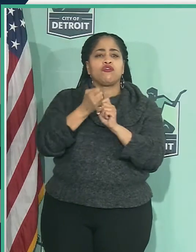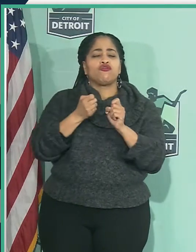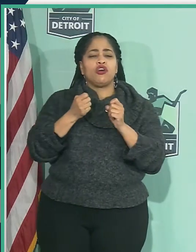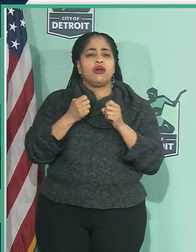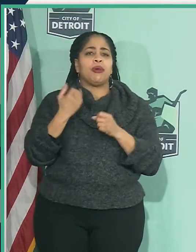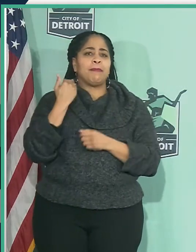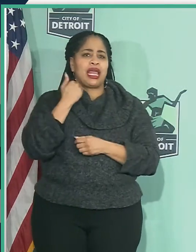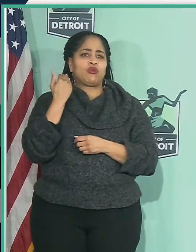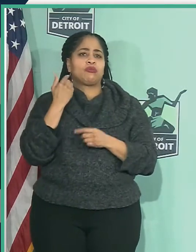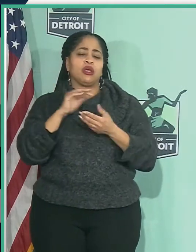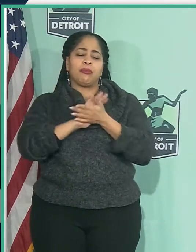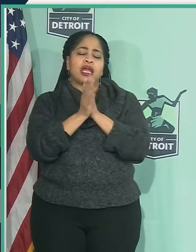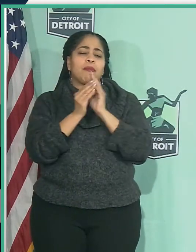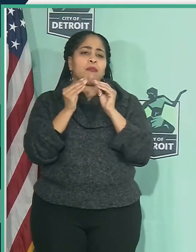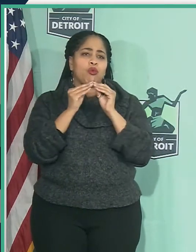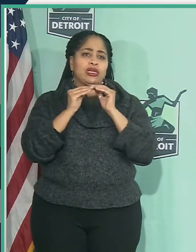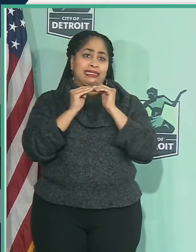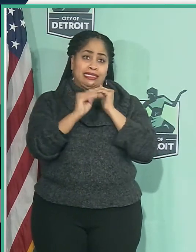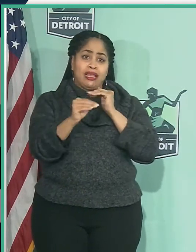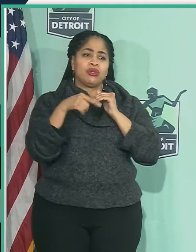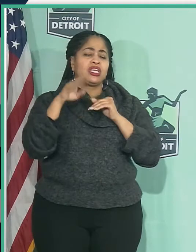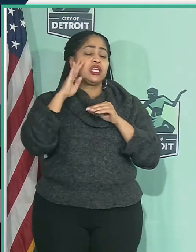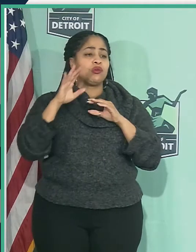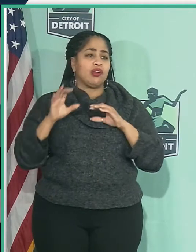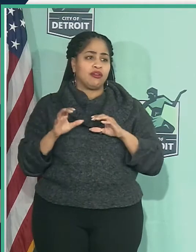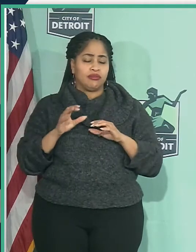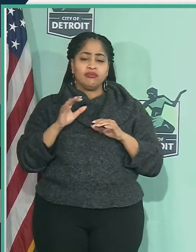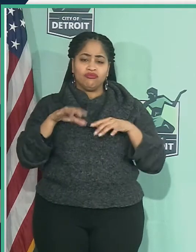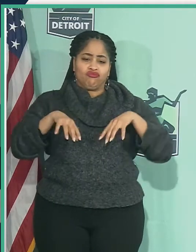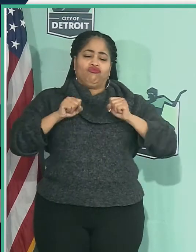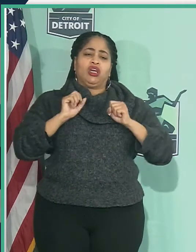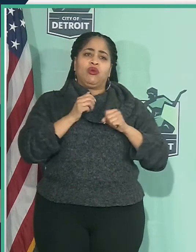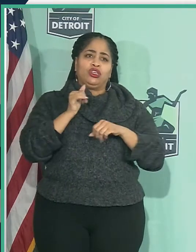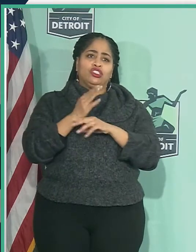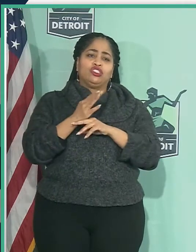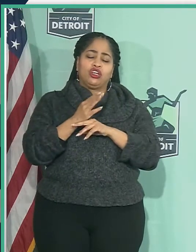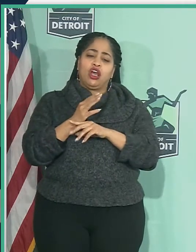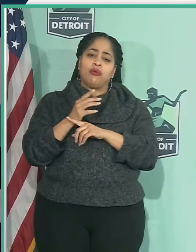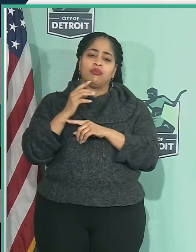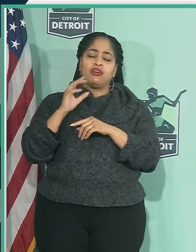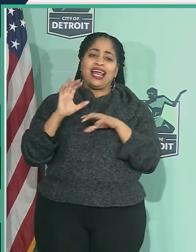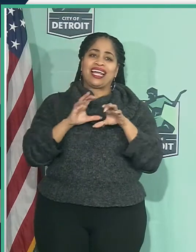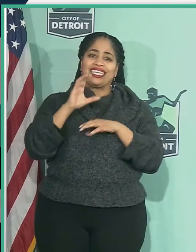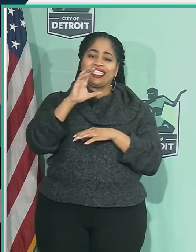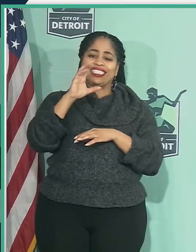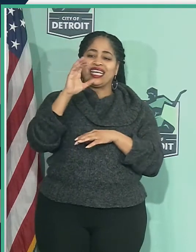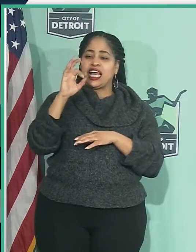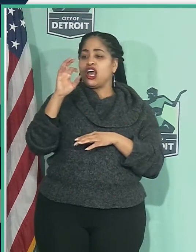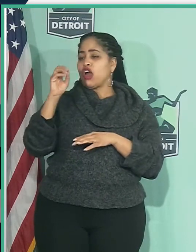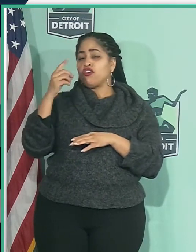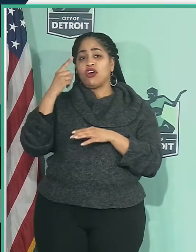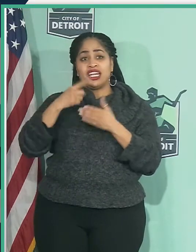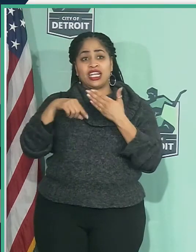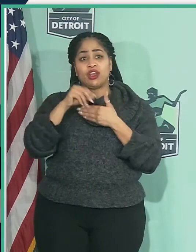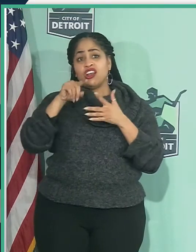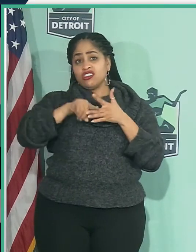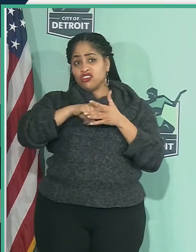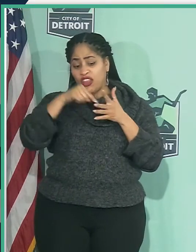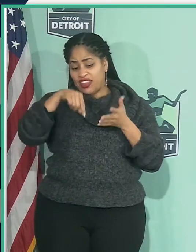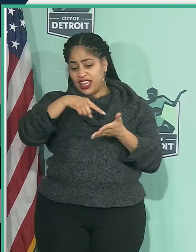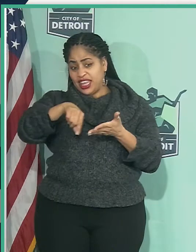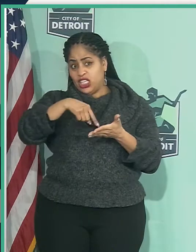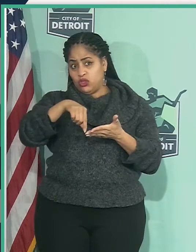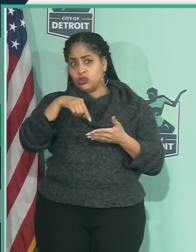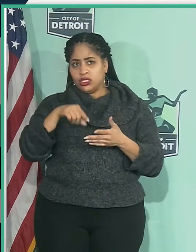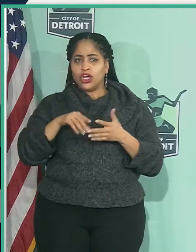he will be starting as our acting CFO next week. And also starting this week is our